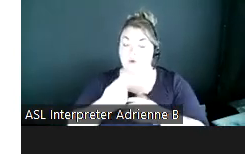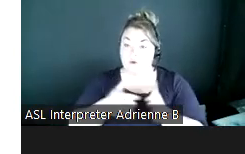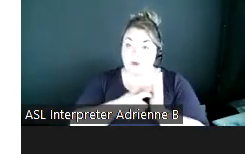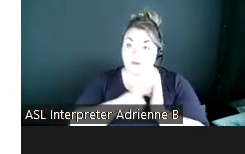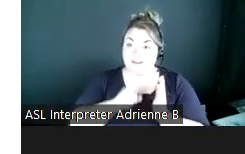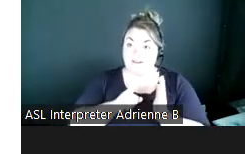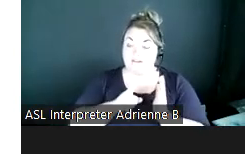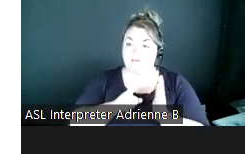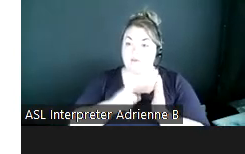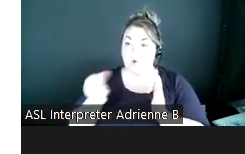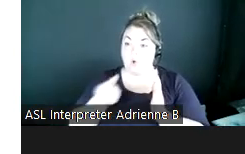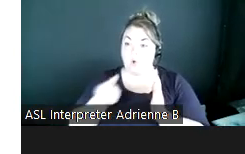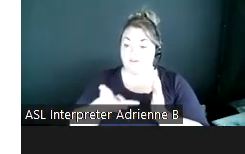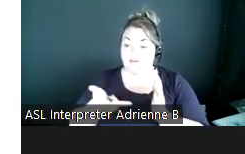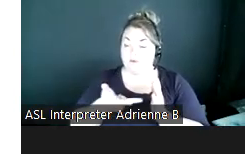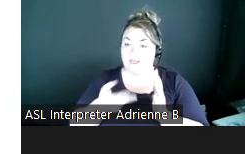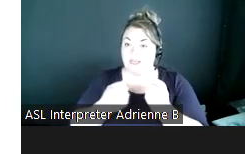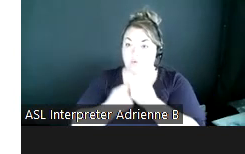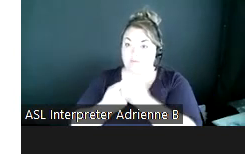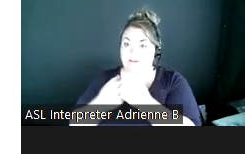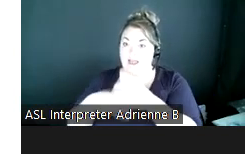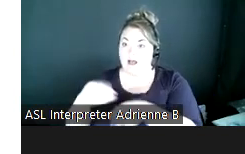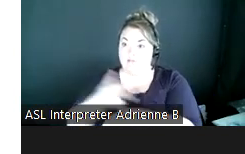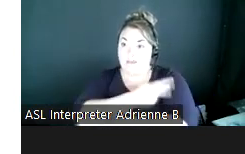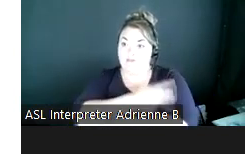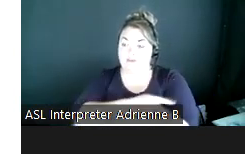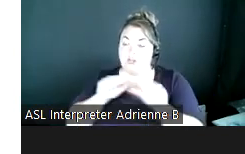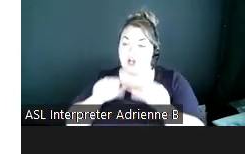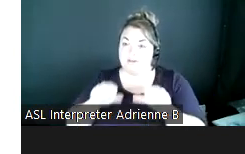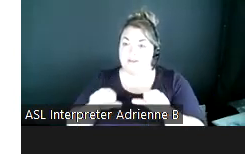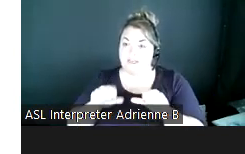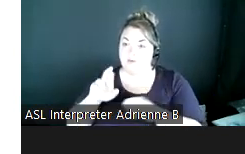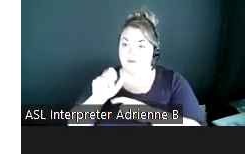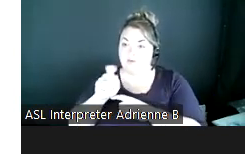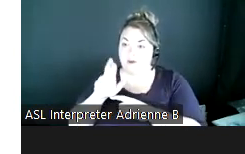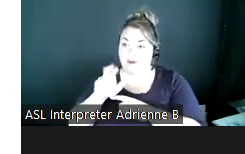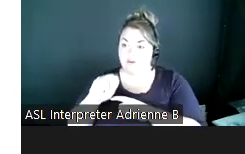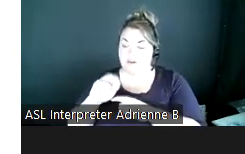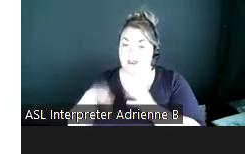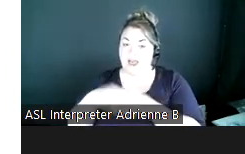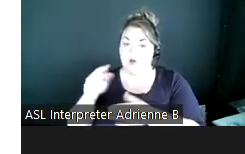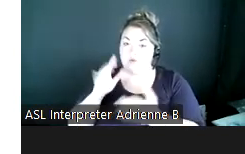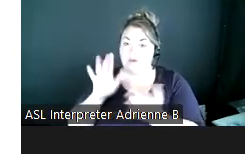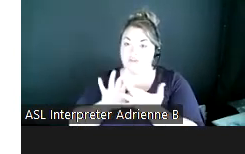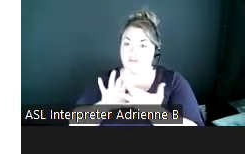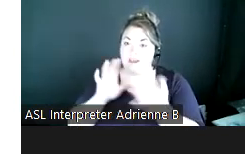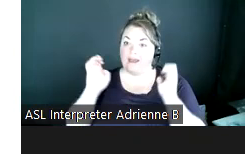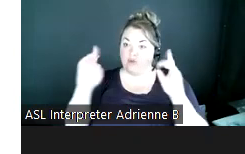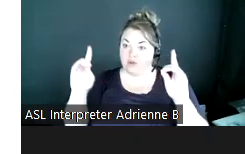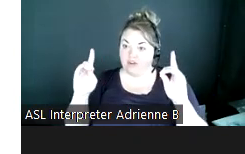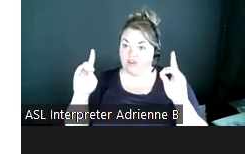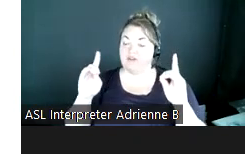is holding these 3 endorsements: outpatient competency restoration, outreach, education, and engagement, and